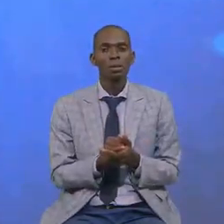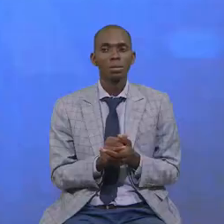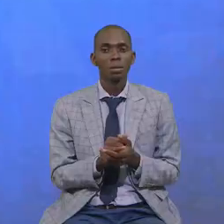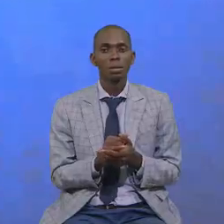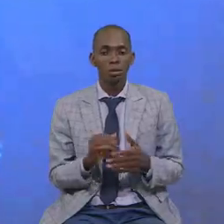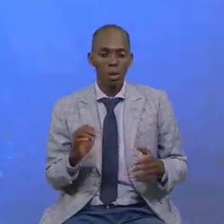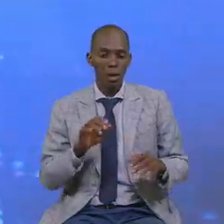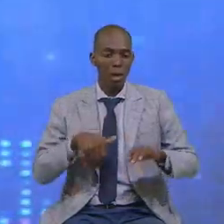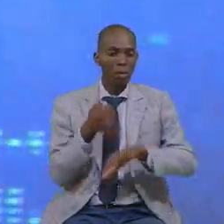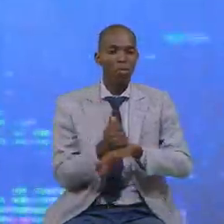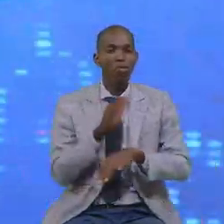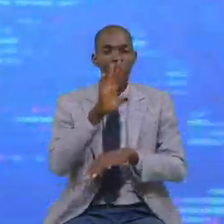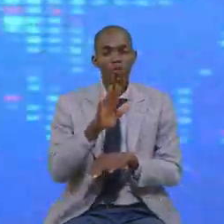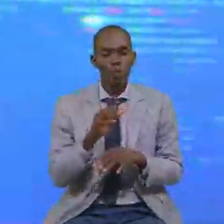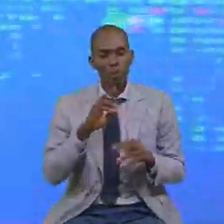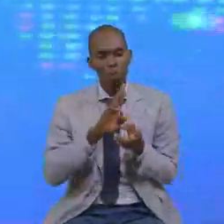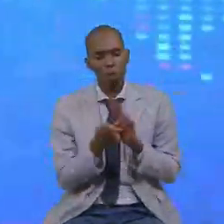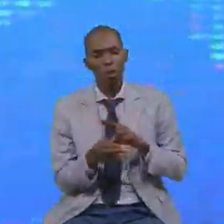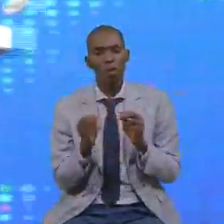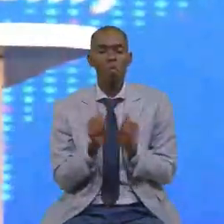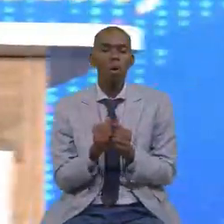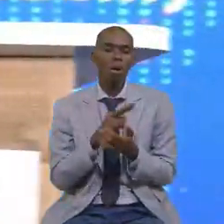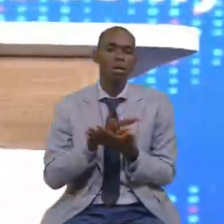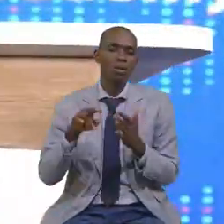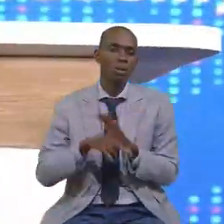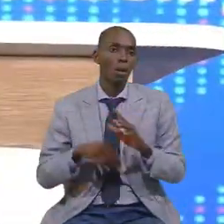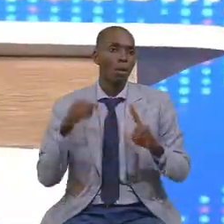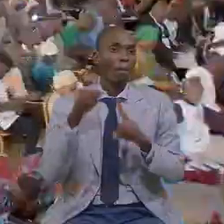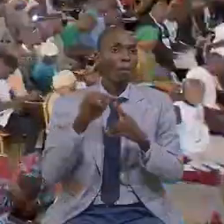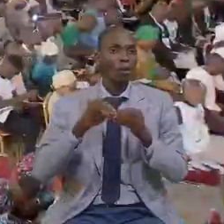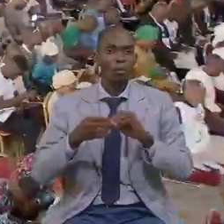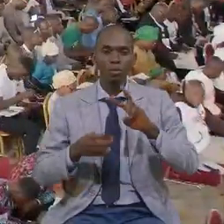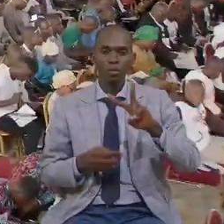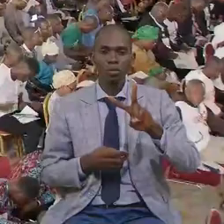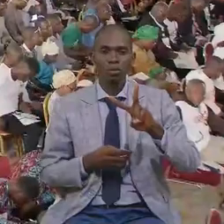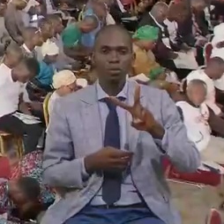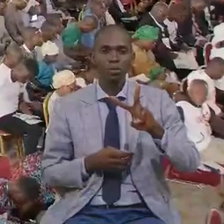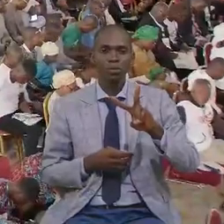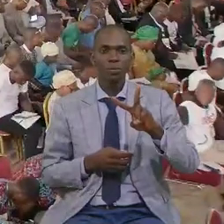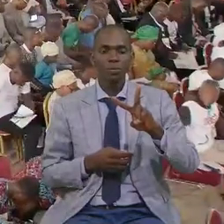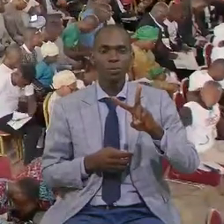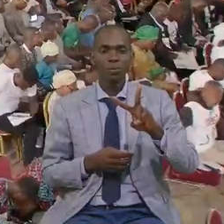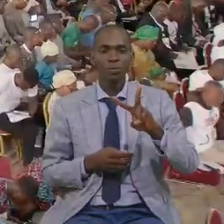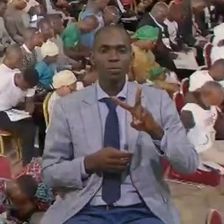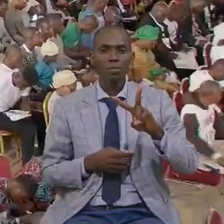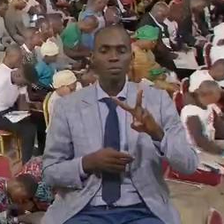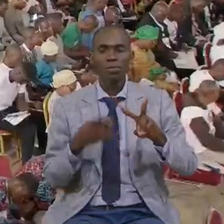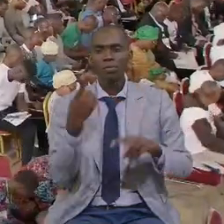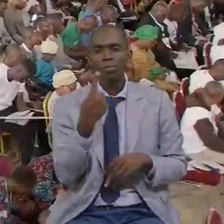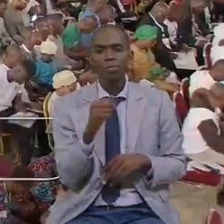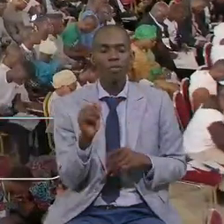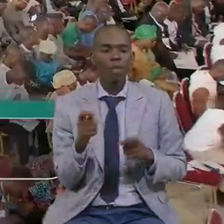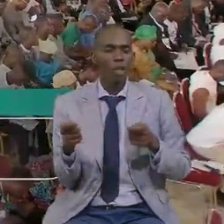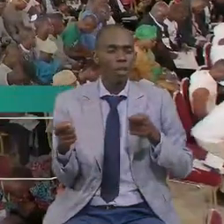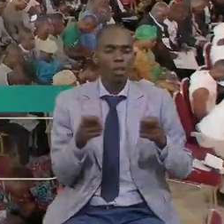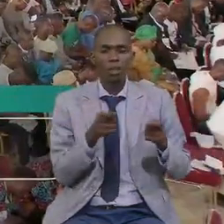with righteousness. I come to point number two here. Point number two, I come to the ruling